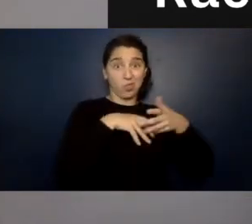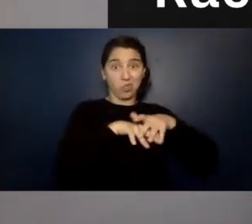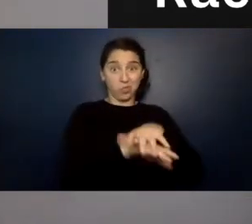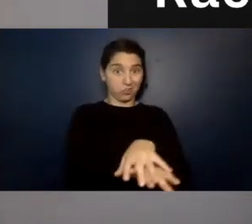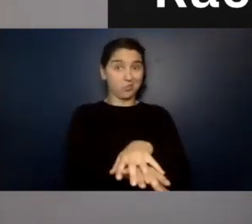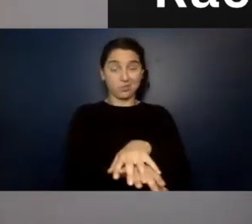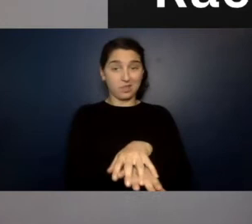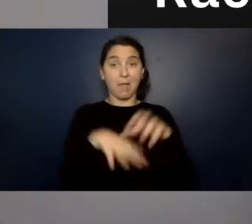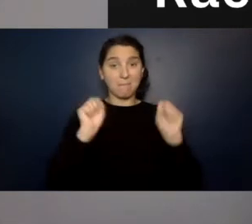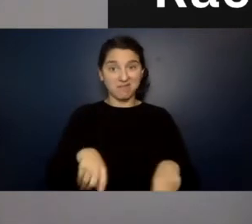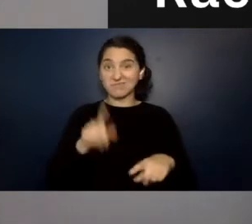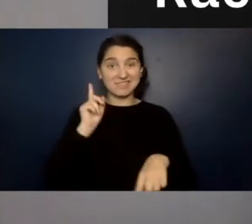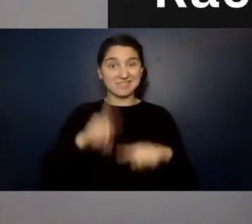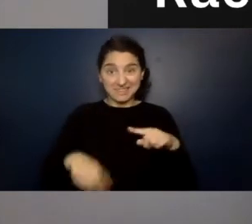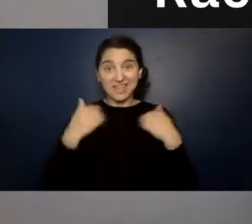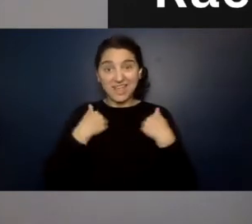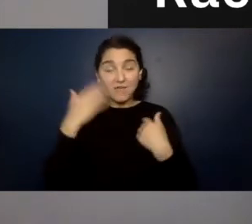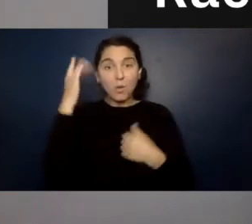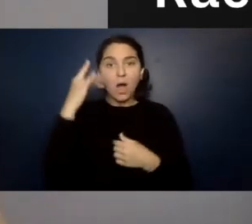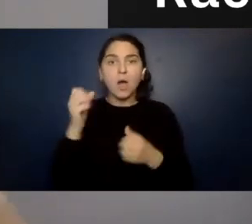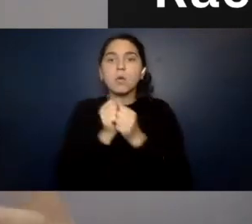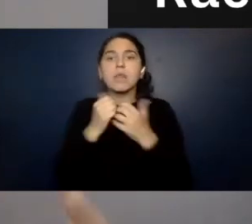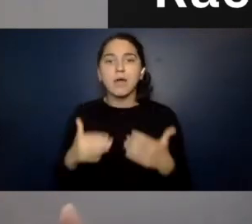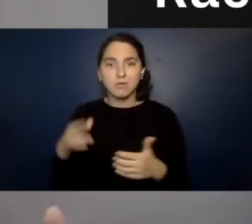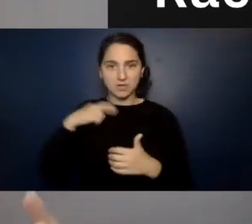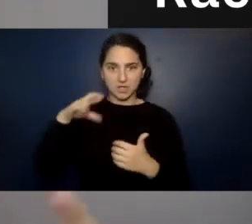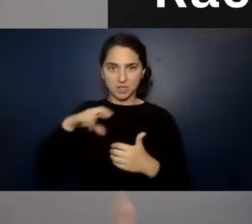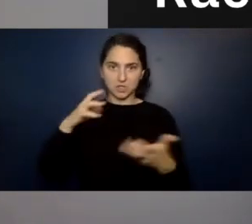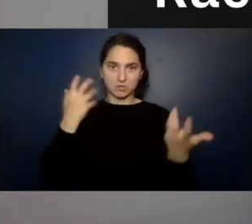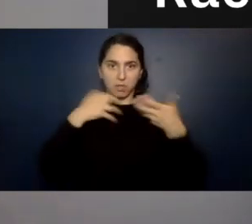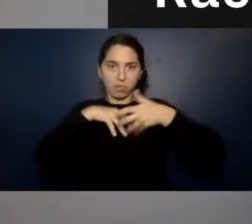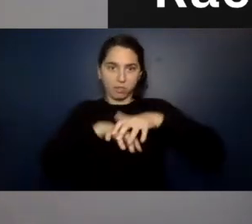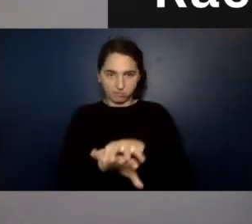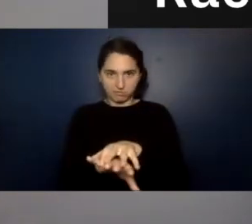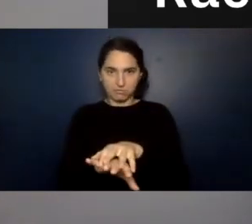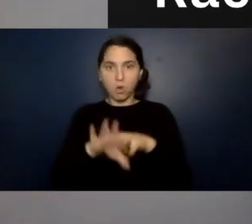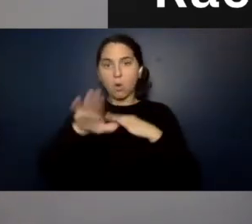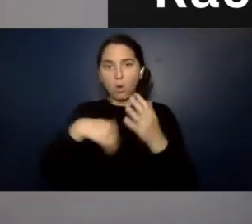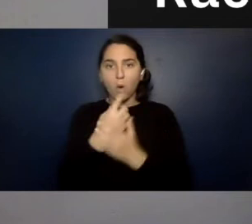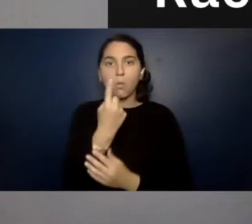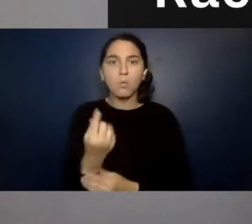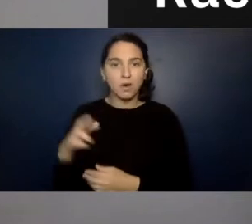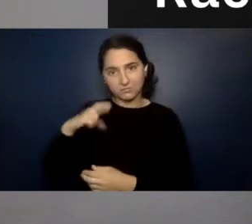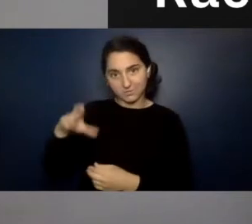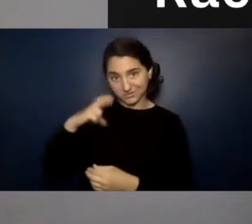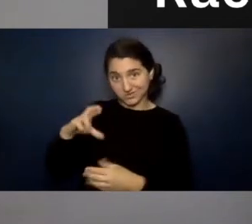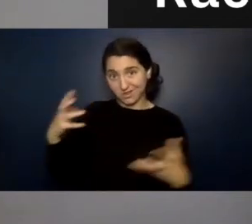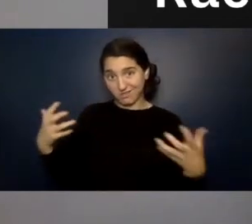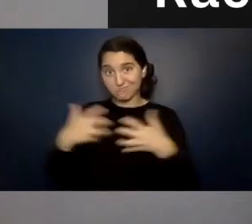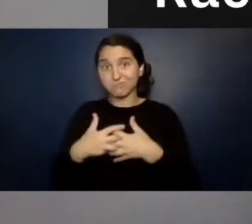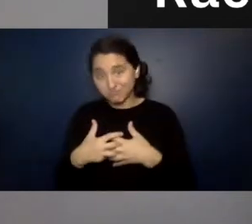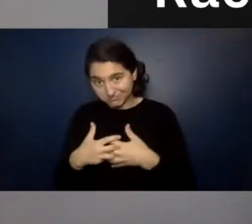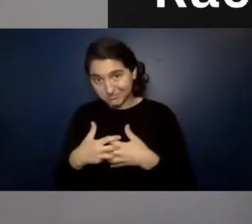I really very much think that our contribution as Baptists to the life of faith in this world includes